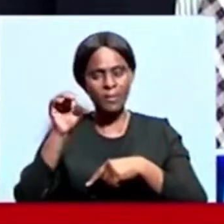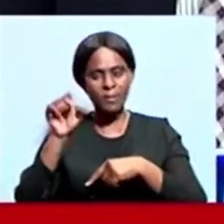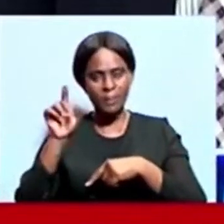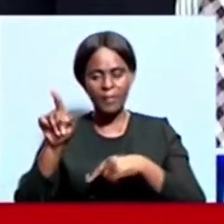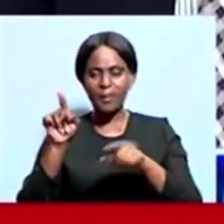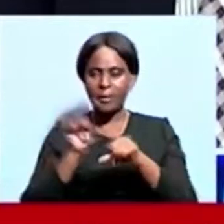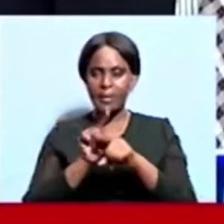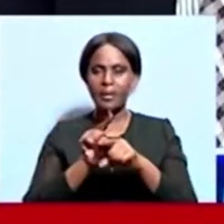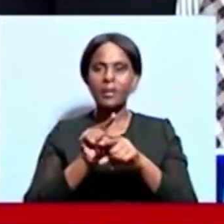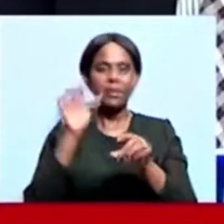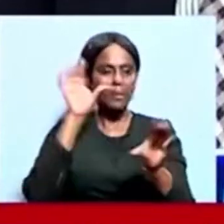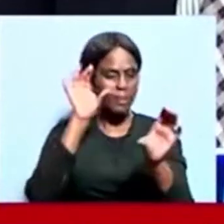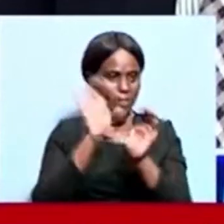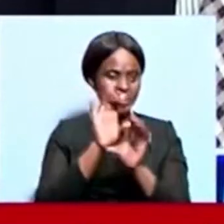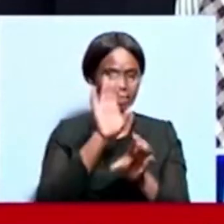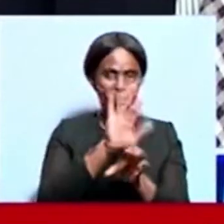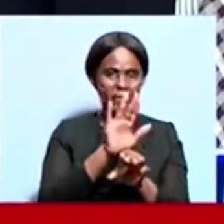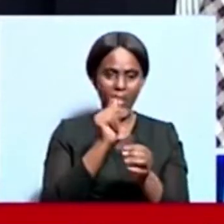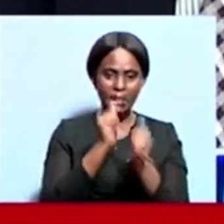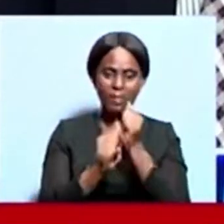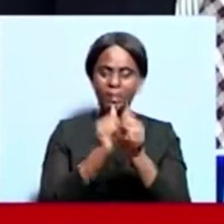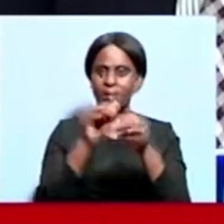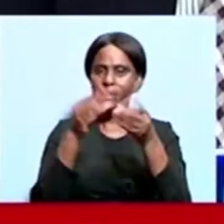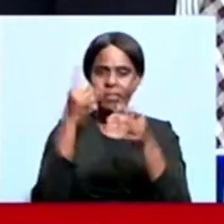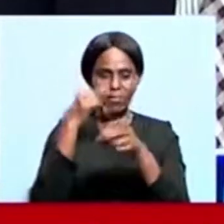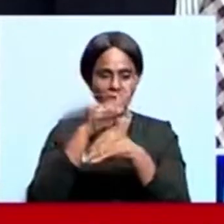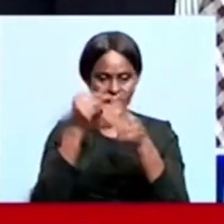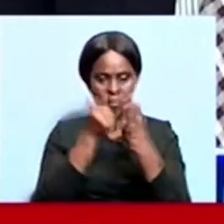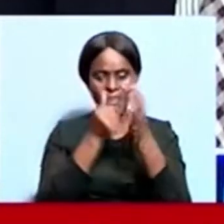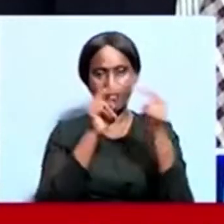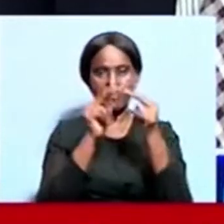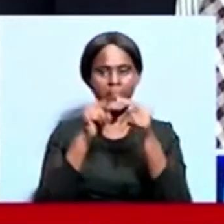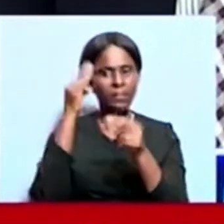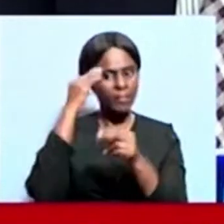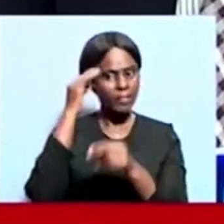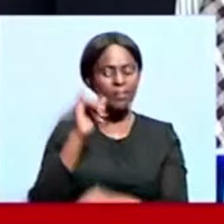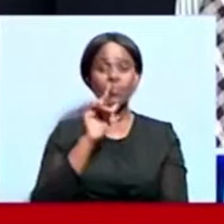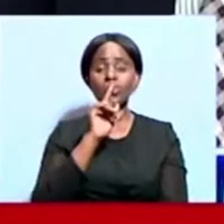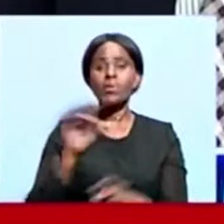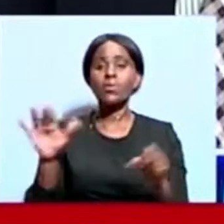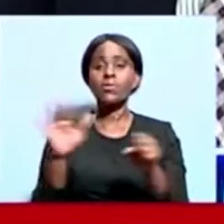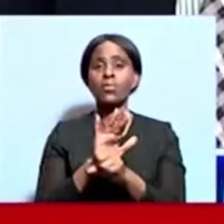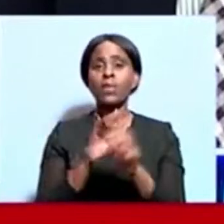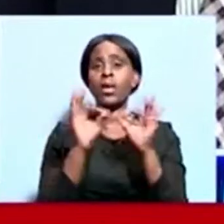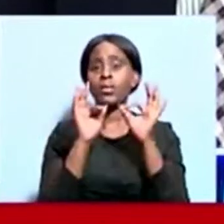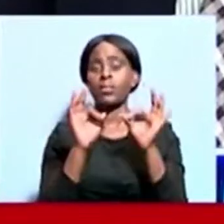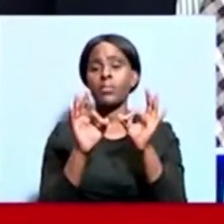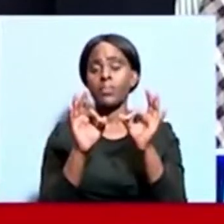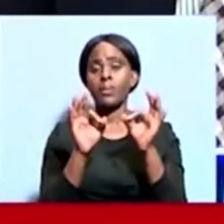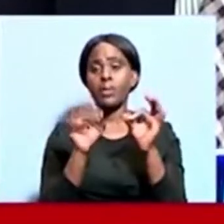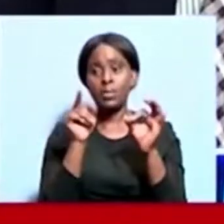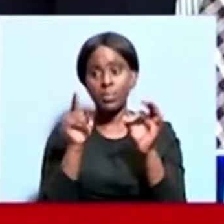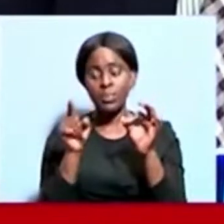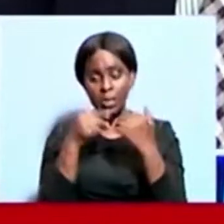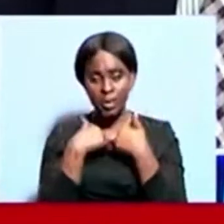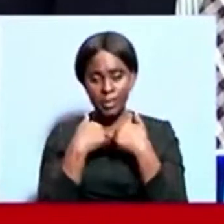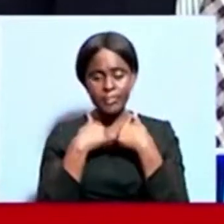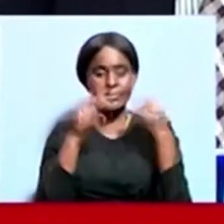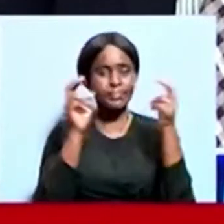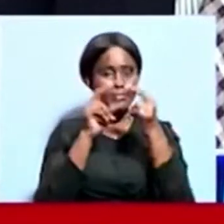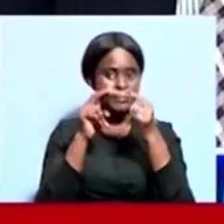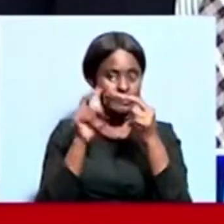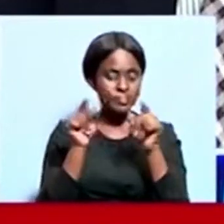expanded conditions that were given for all contracts, knowing full well that when you enter into a